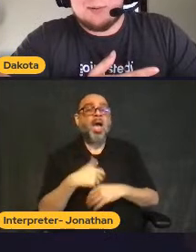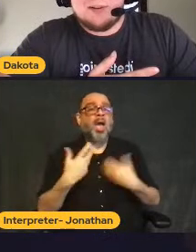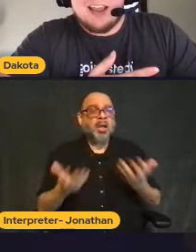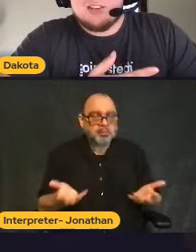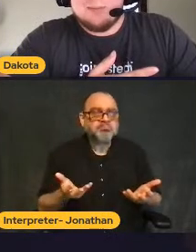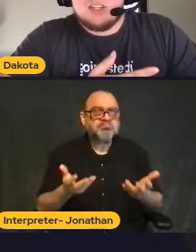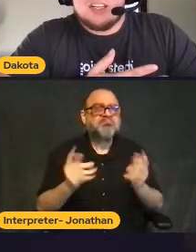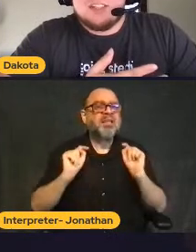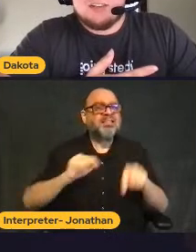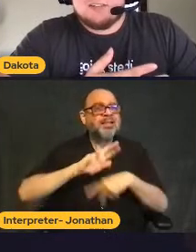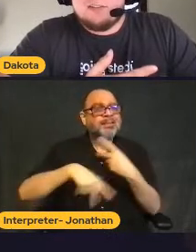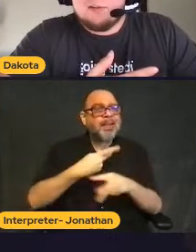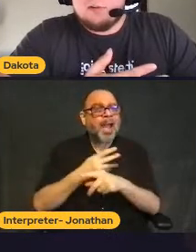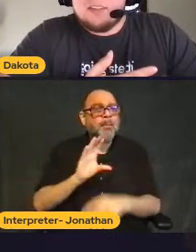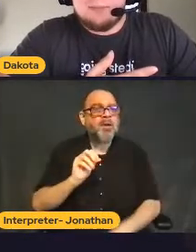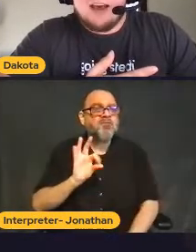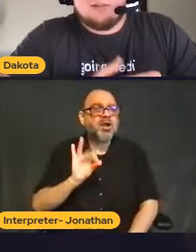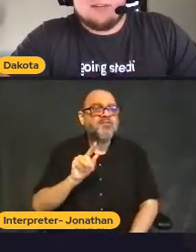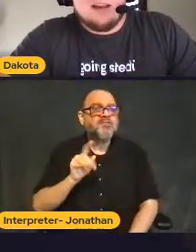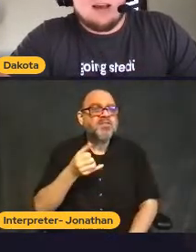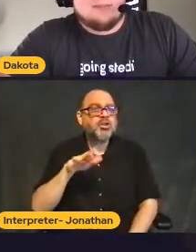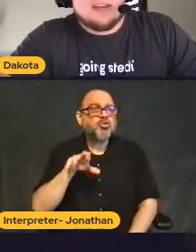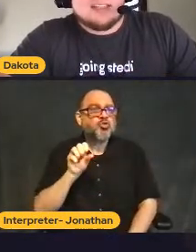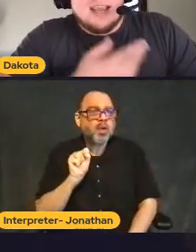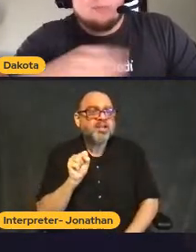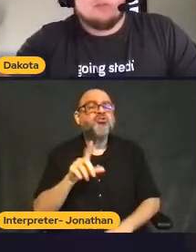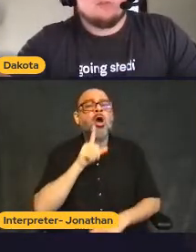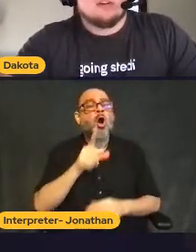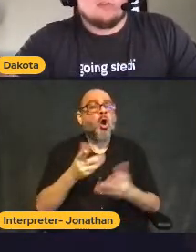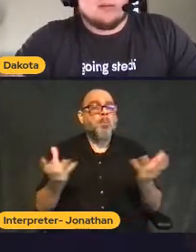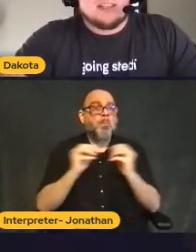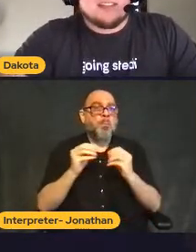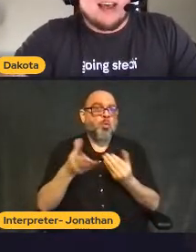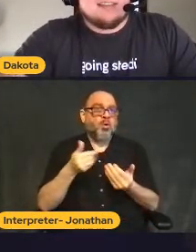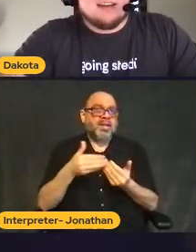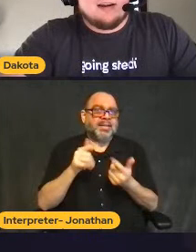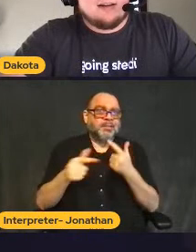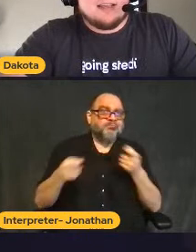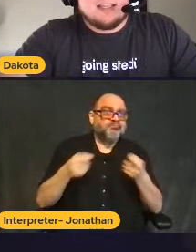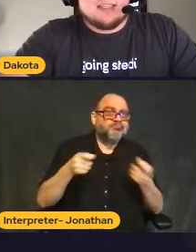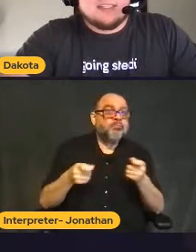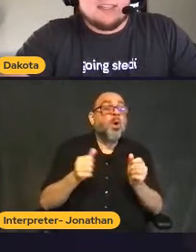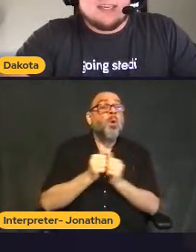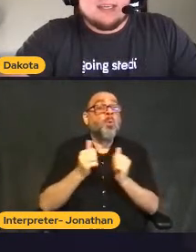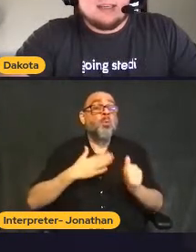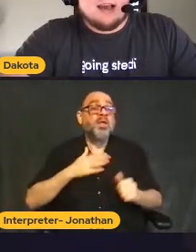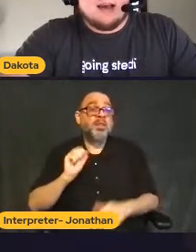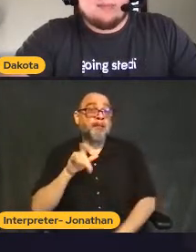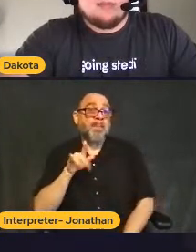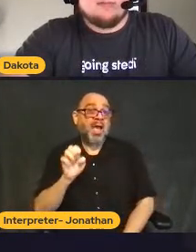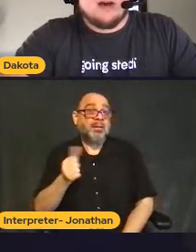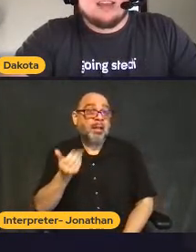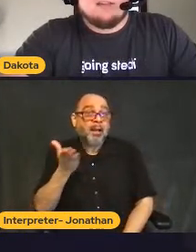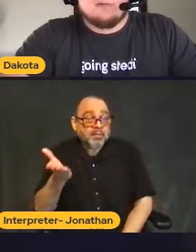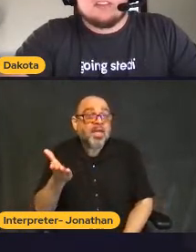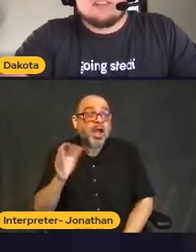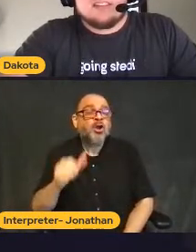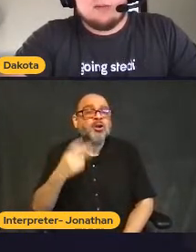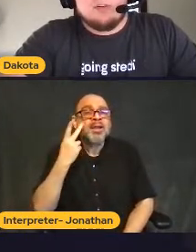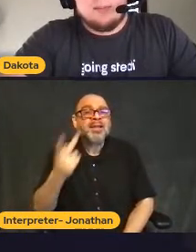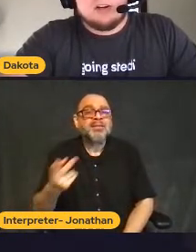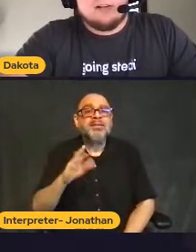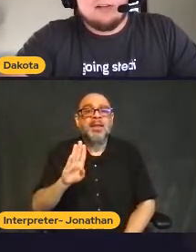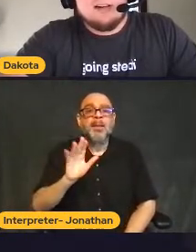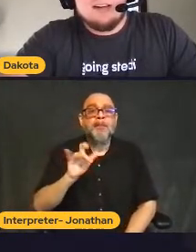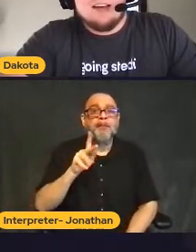configurations are actually much easier to do and reason about. An example included on my slide there is the bucket enforce